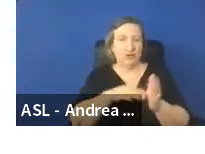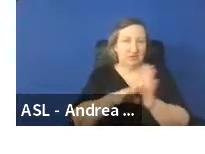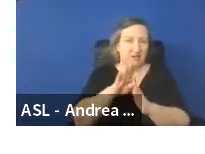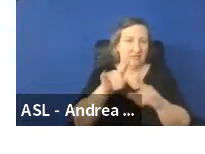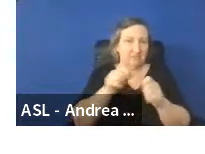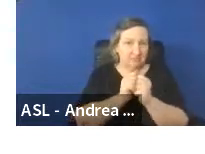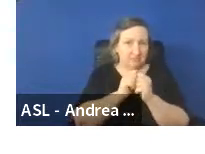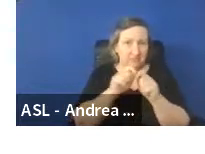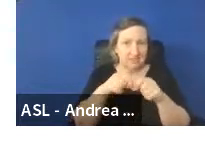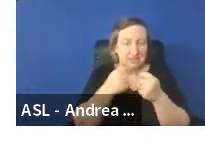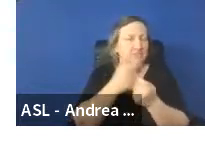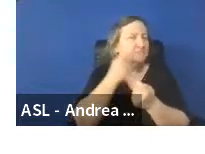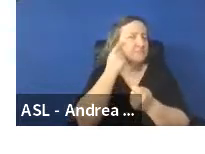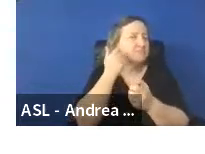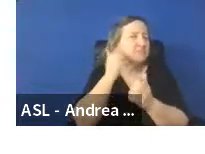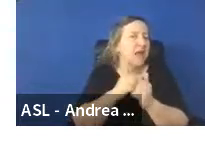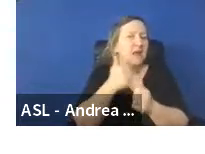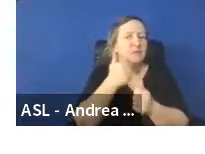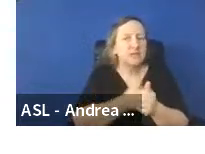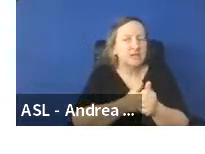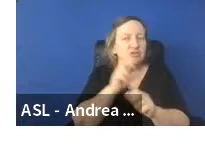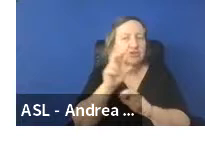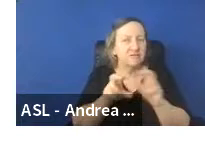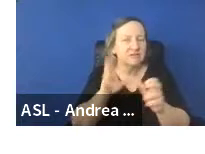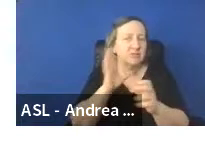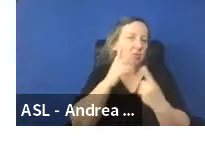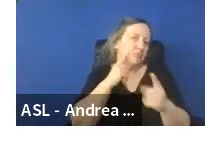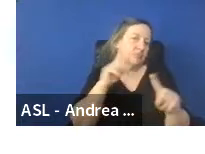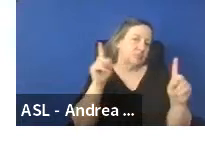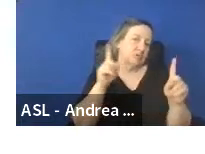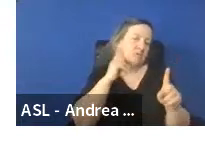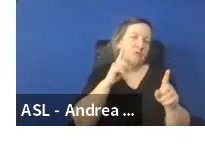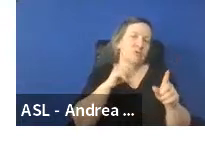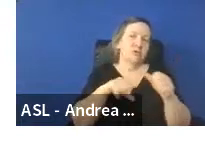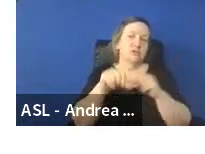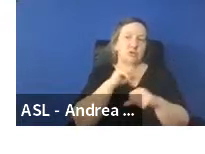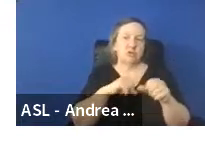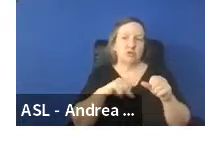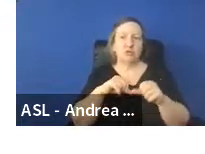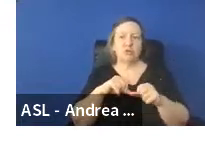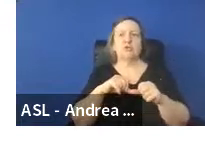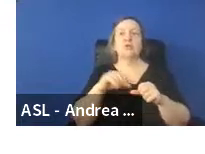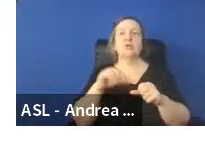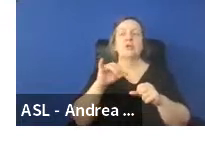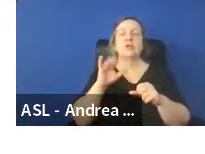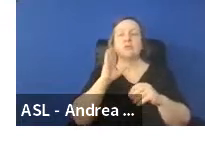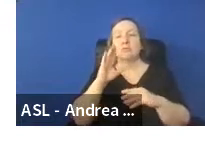to understand how each of these investments sort of perform relative to each other. And then also